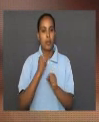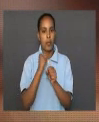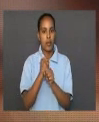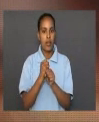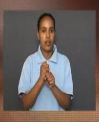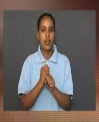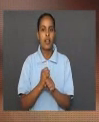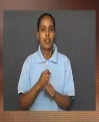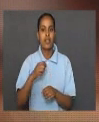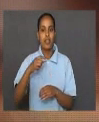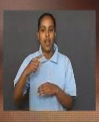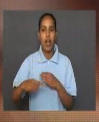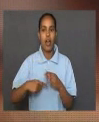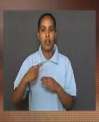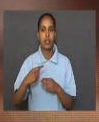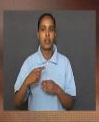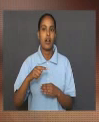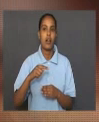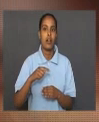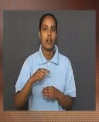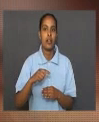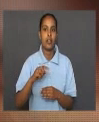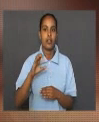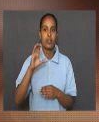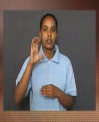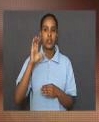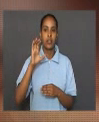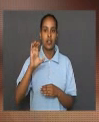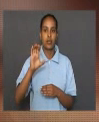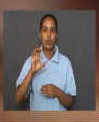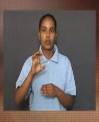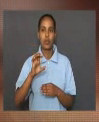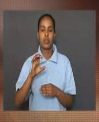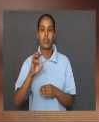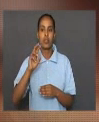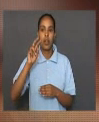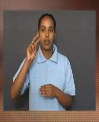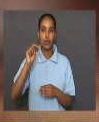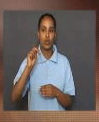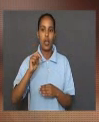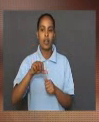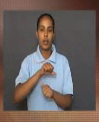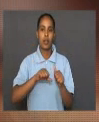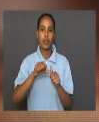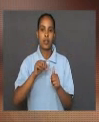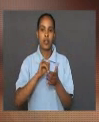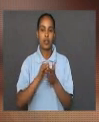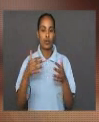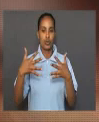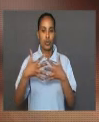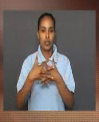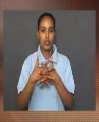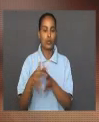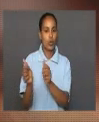made entirely of amides, carbonyl groups linked to nitrogen atoms, that are